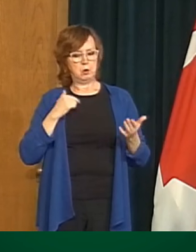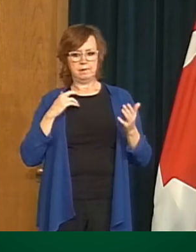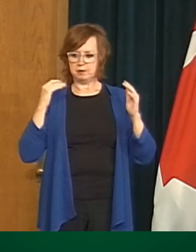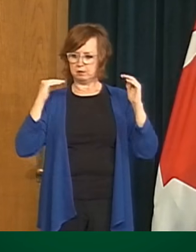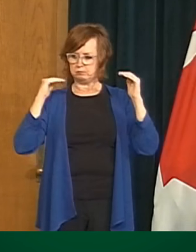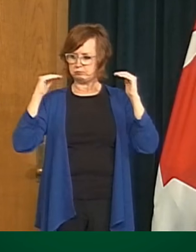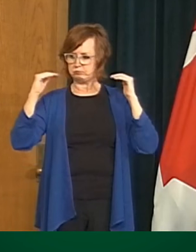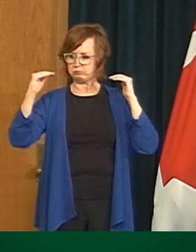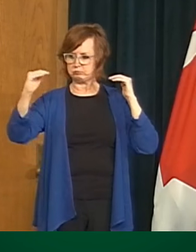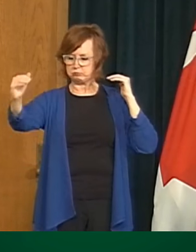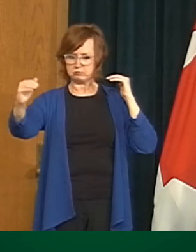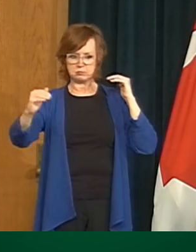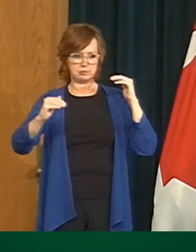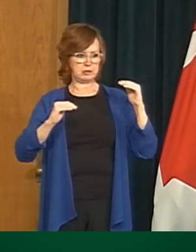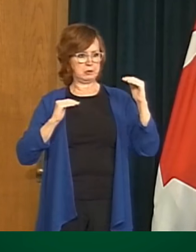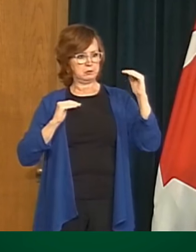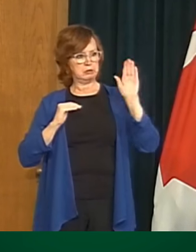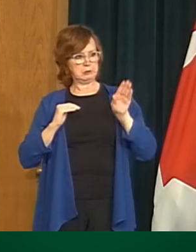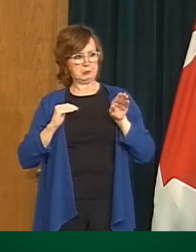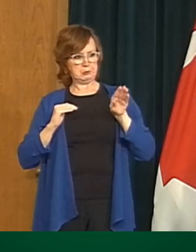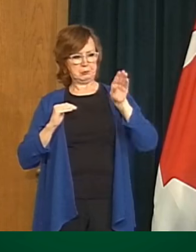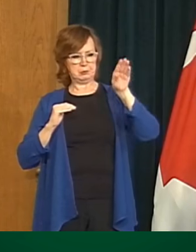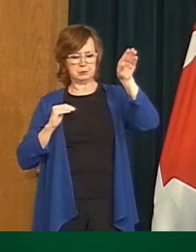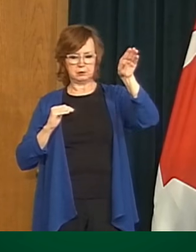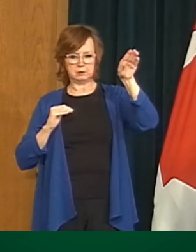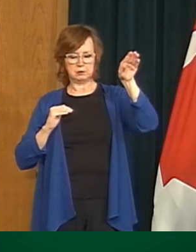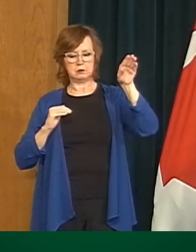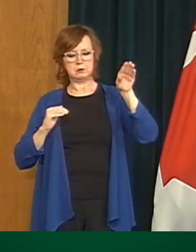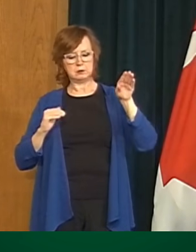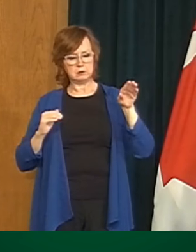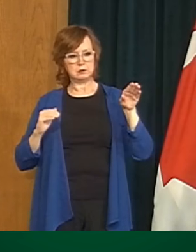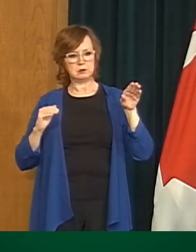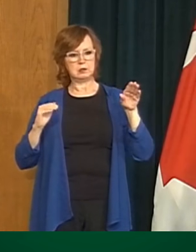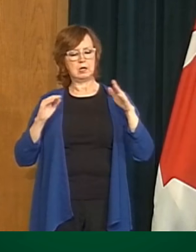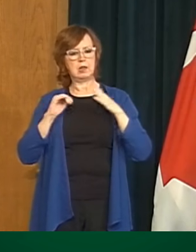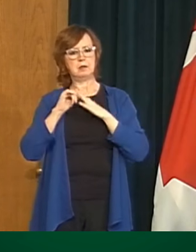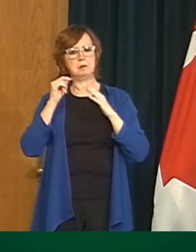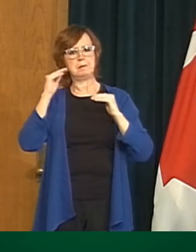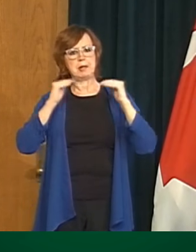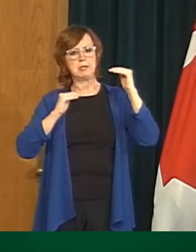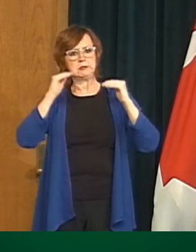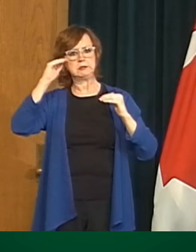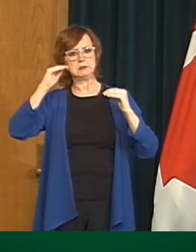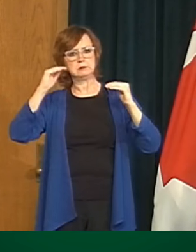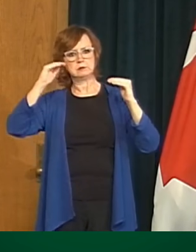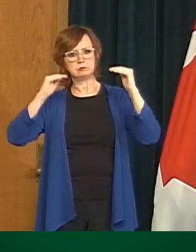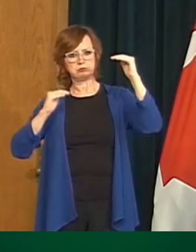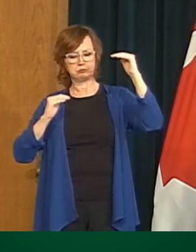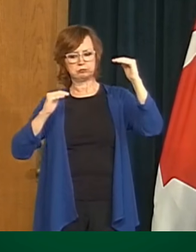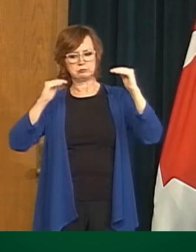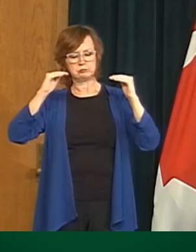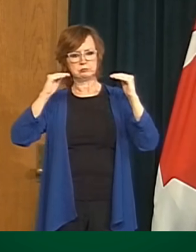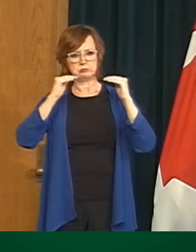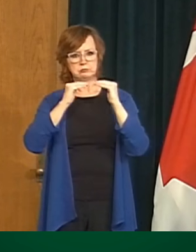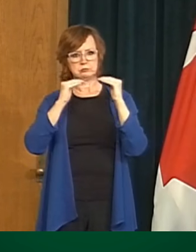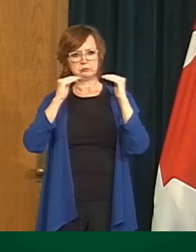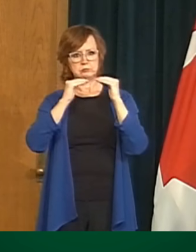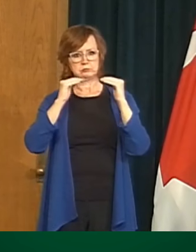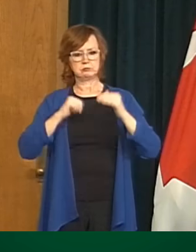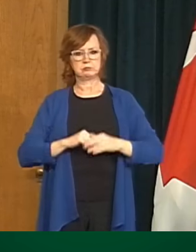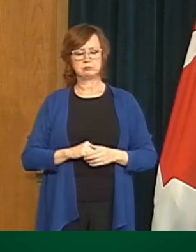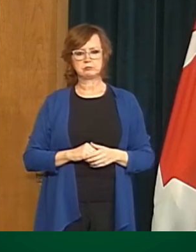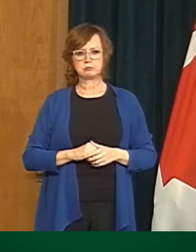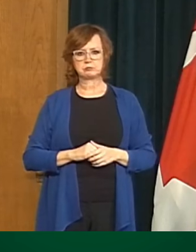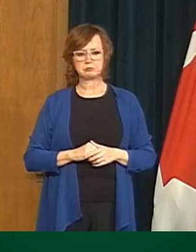very few new cases and very few active cases. So with that, we remain at this